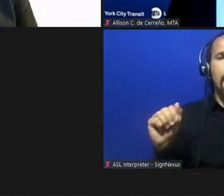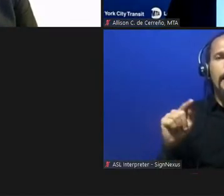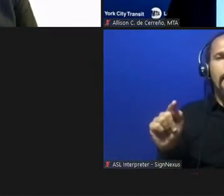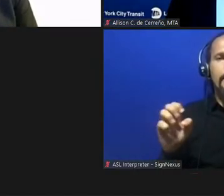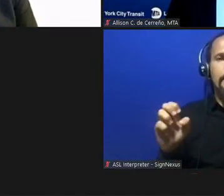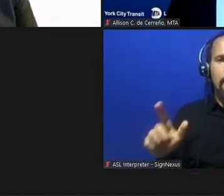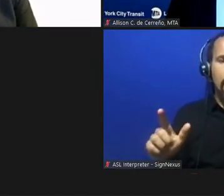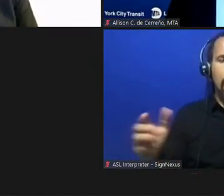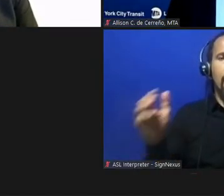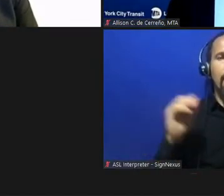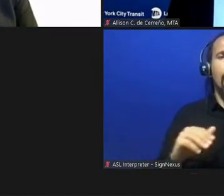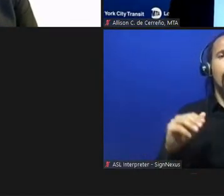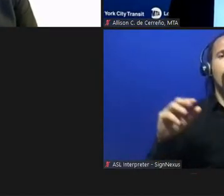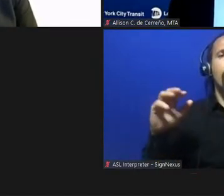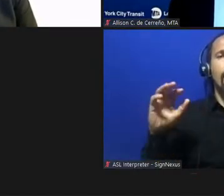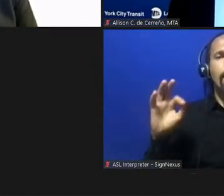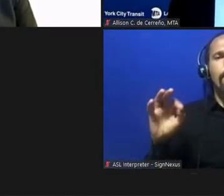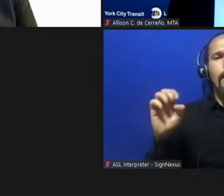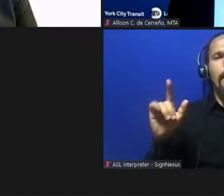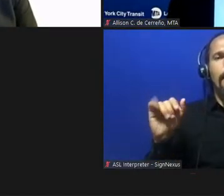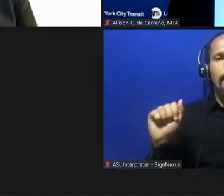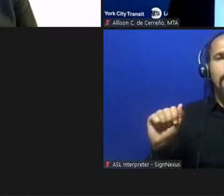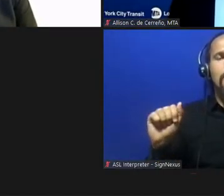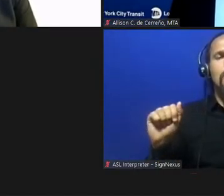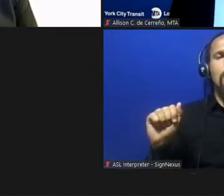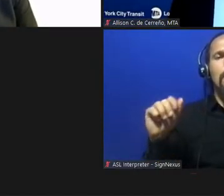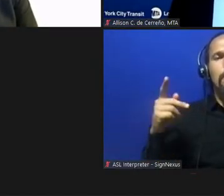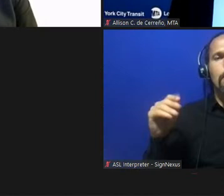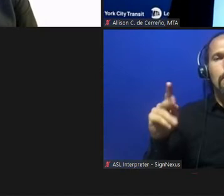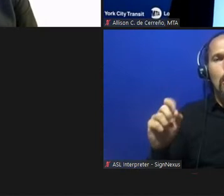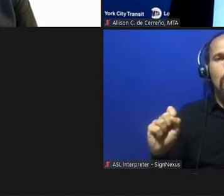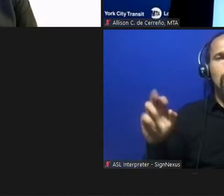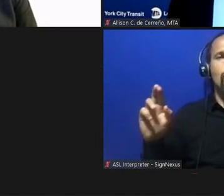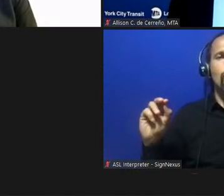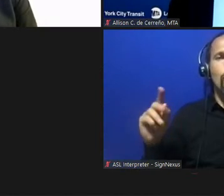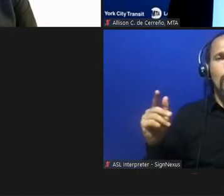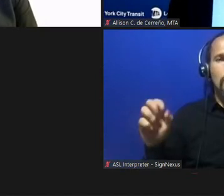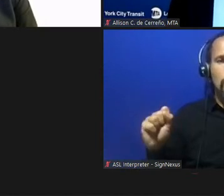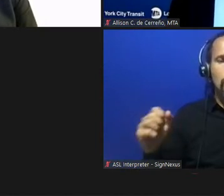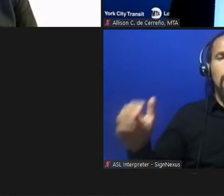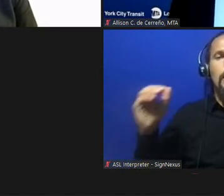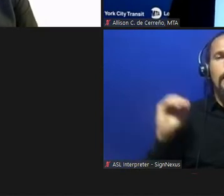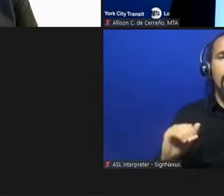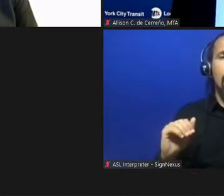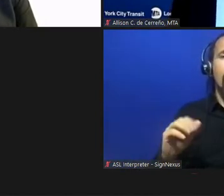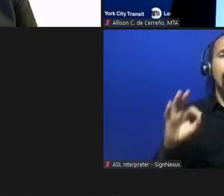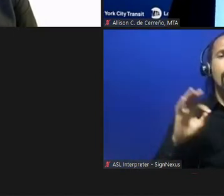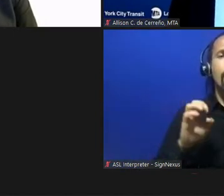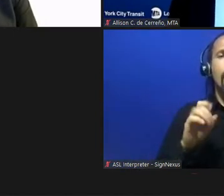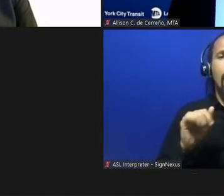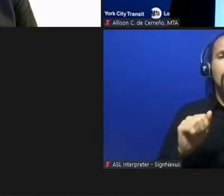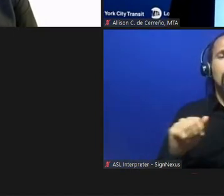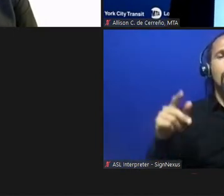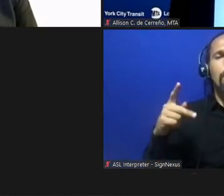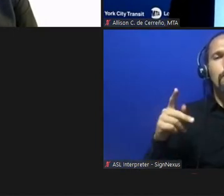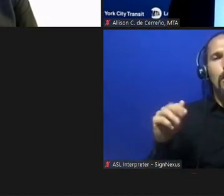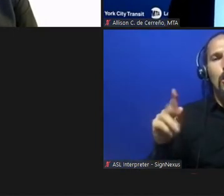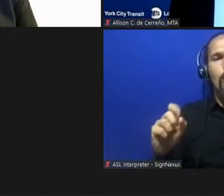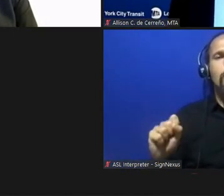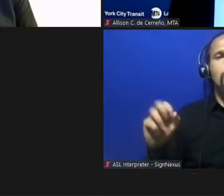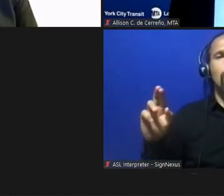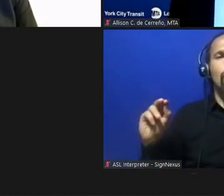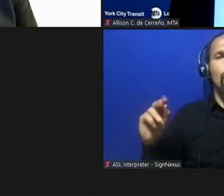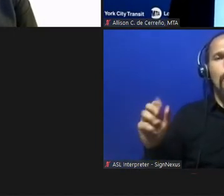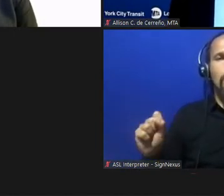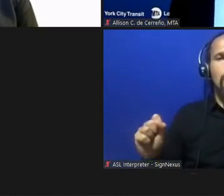by felicia park rogers our next speaker is felicia park rogers followed by